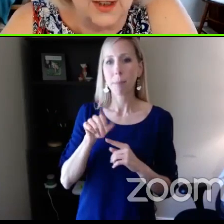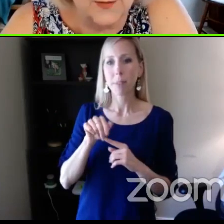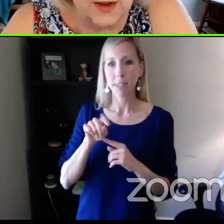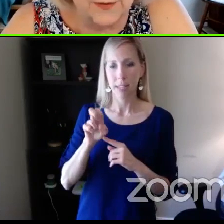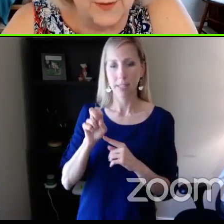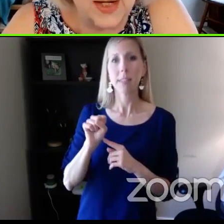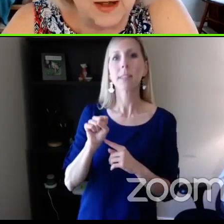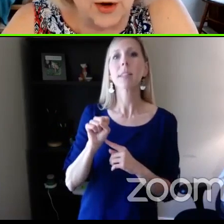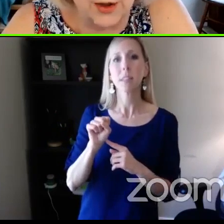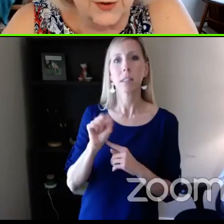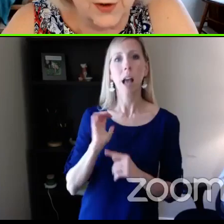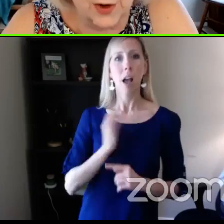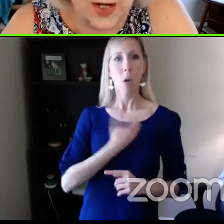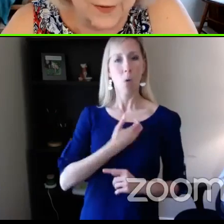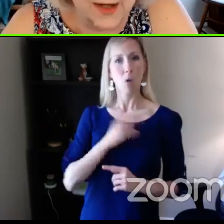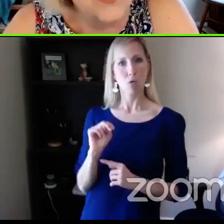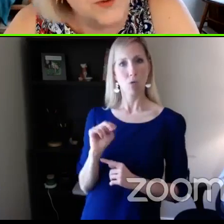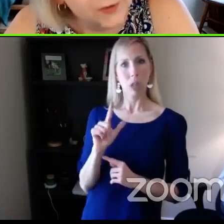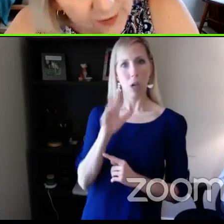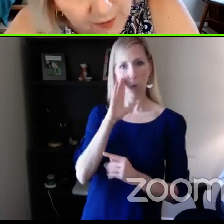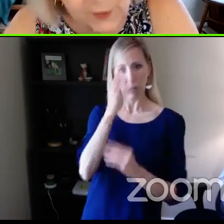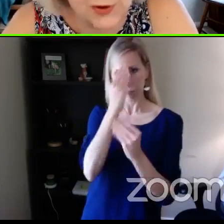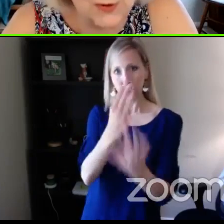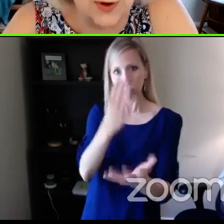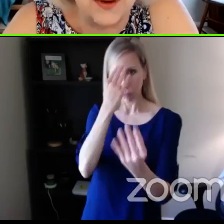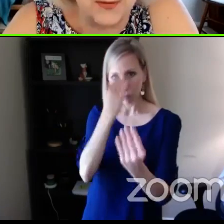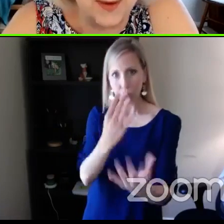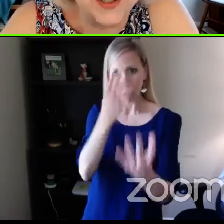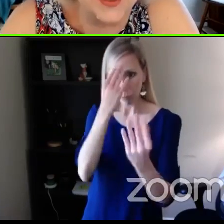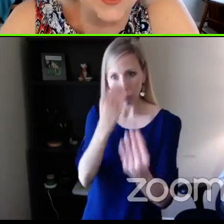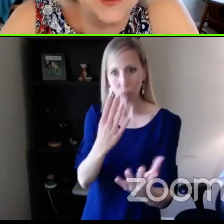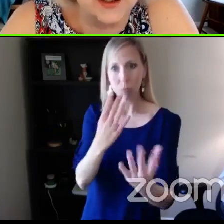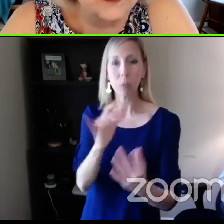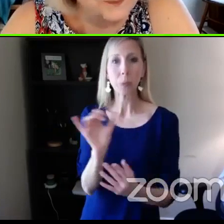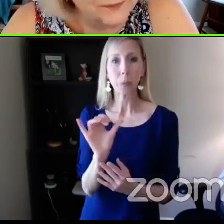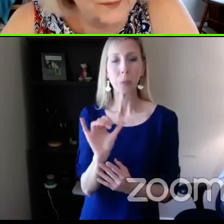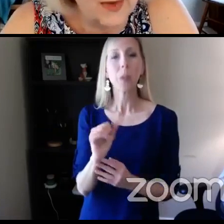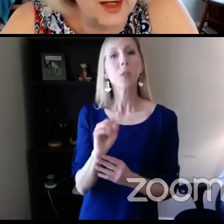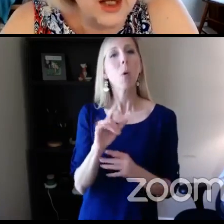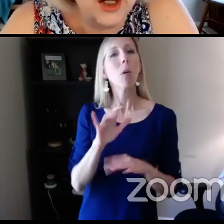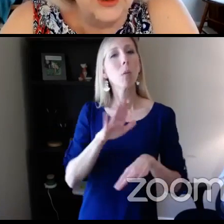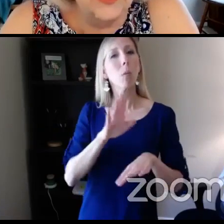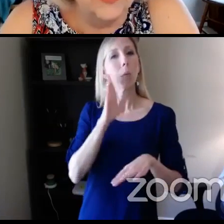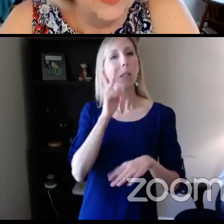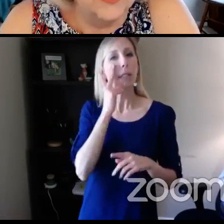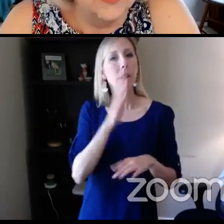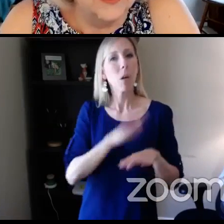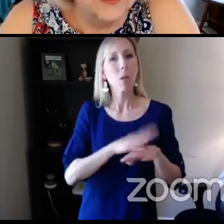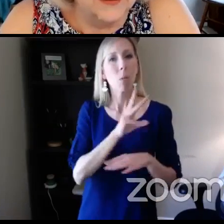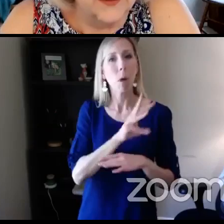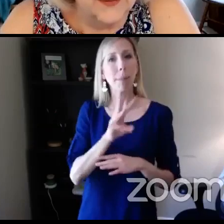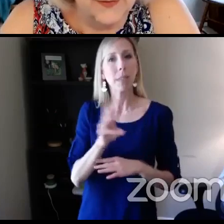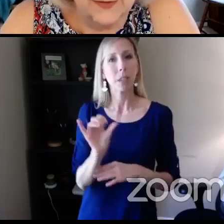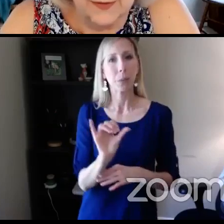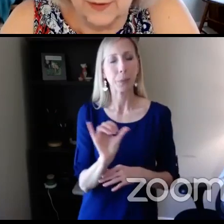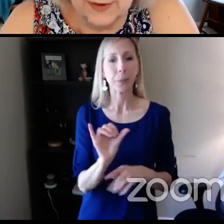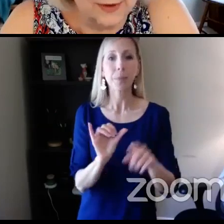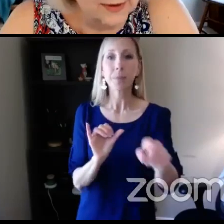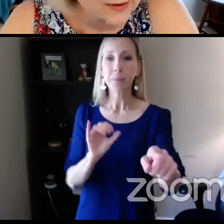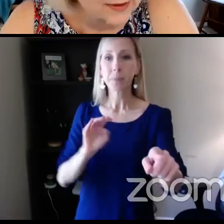newsletter, the main articles are about that. And those two are on the website. So mm-hmm. This is